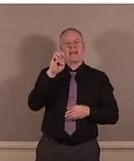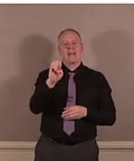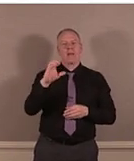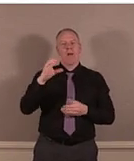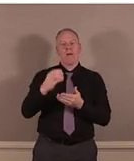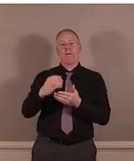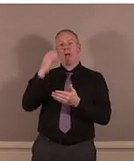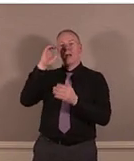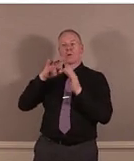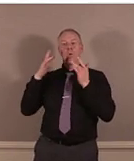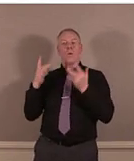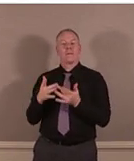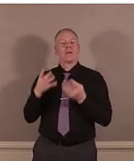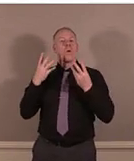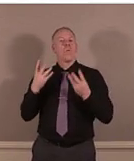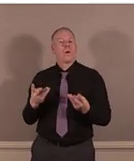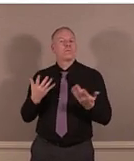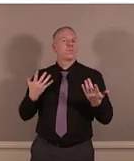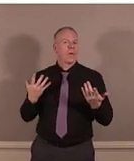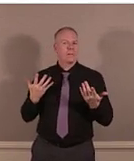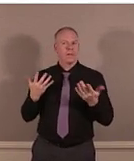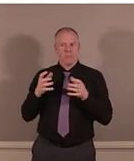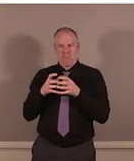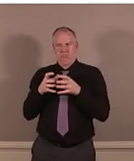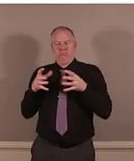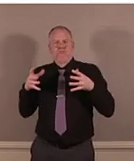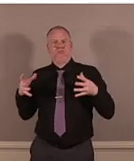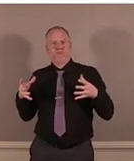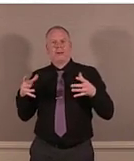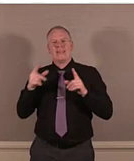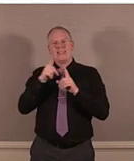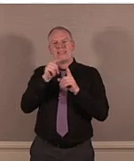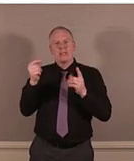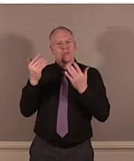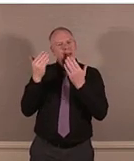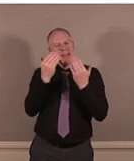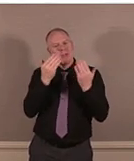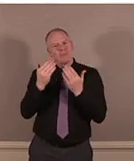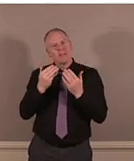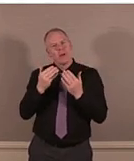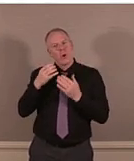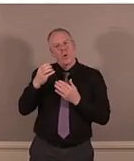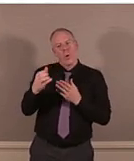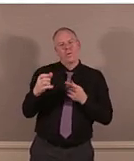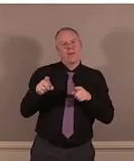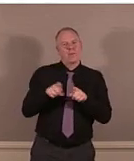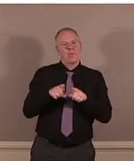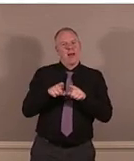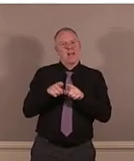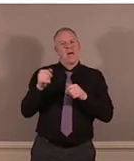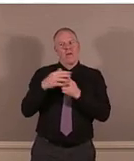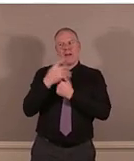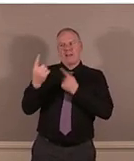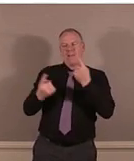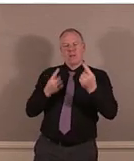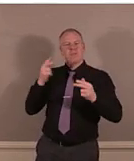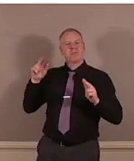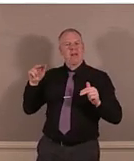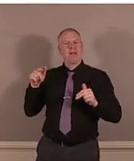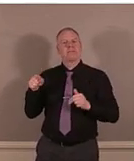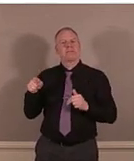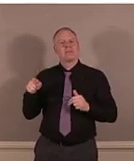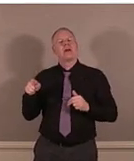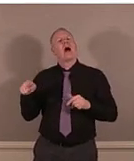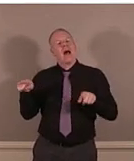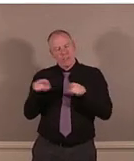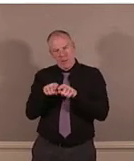website, we're actually looking as well to expand that to have digital literacy courses as well available for individual, as well as obviously the